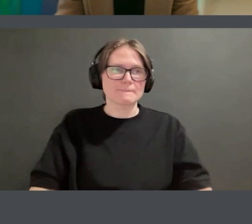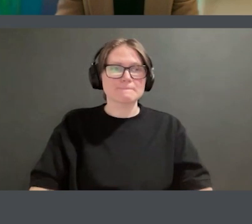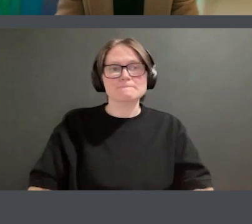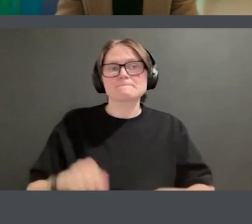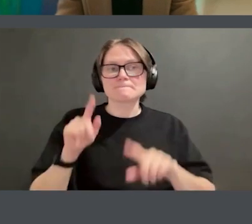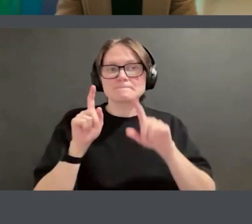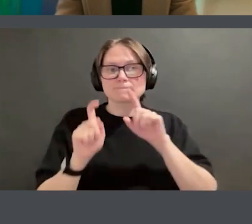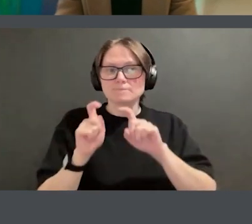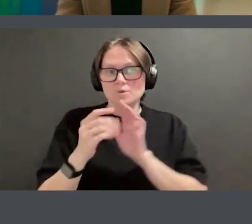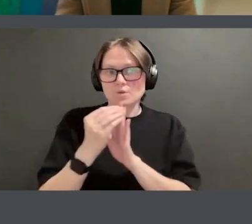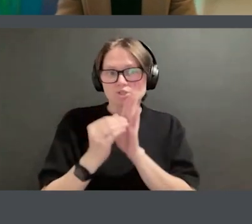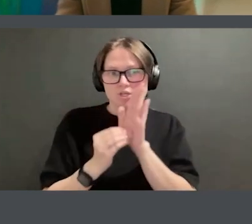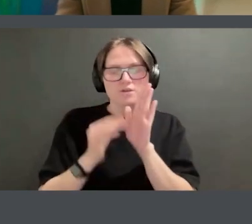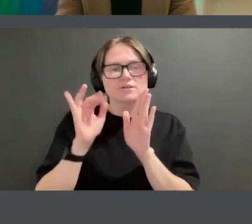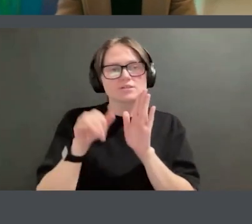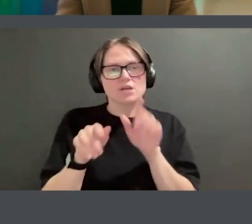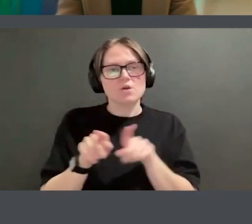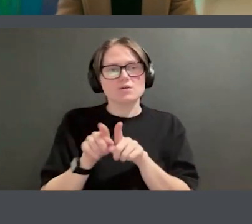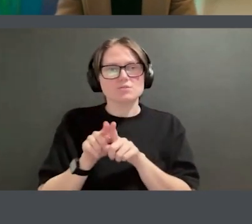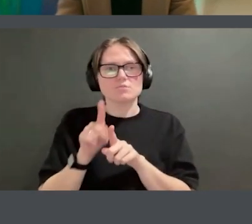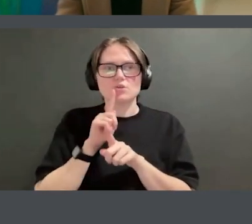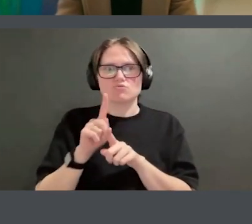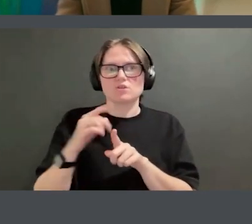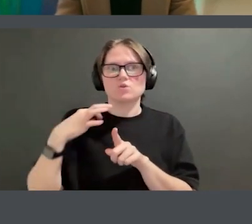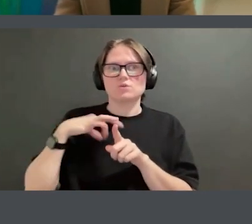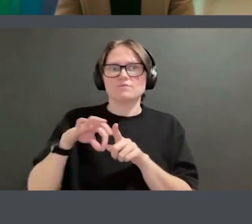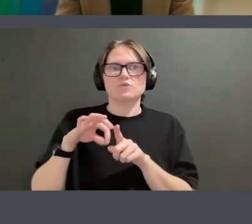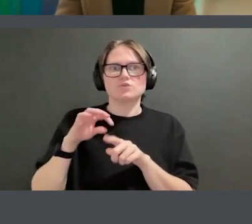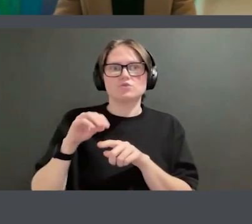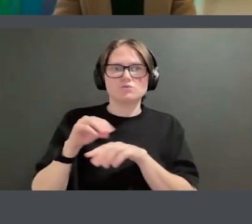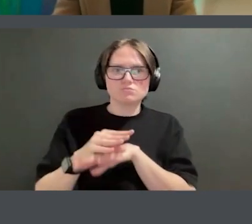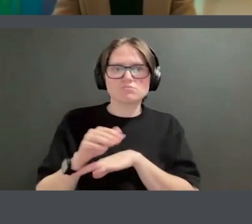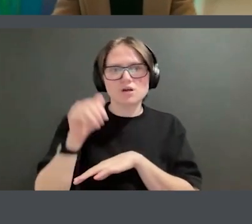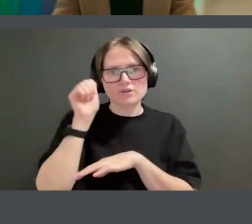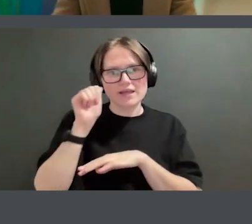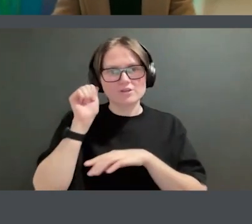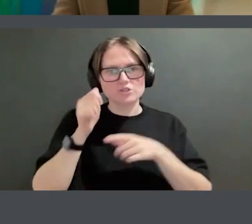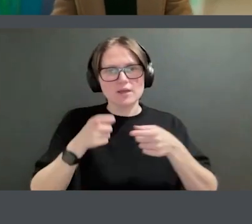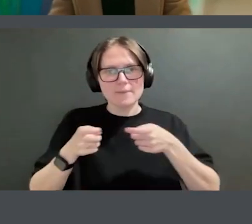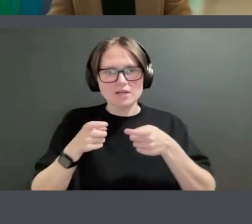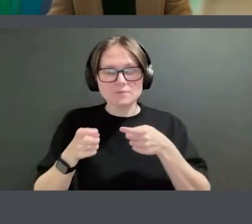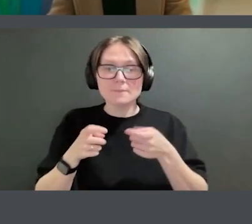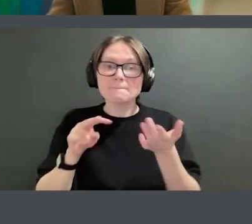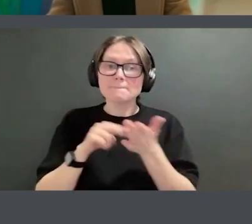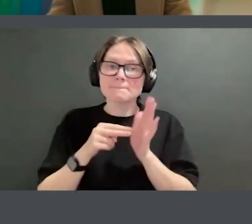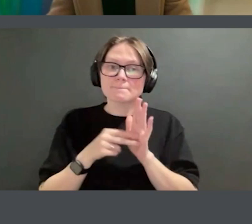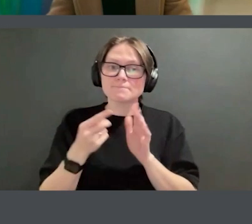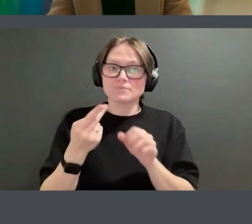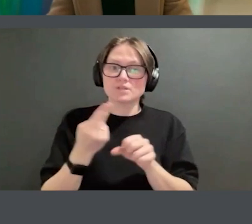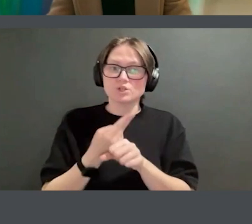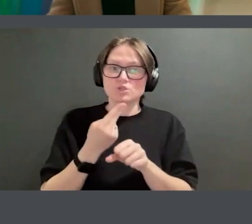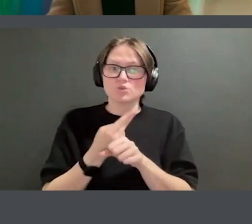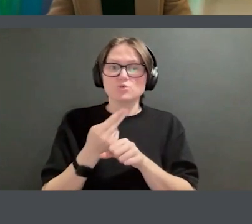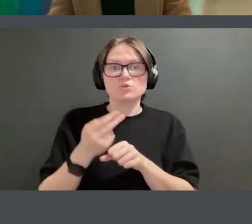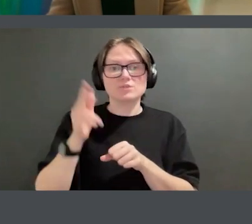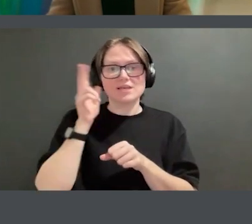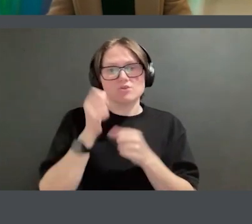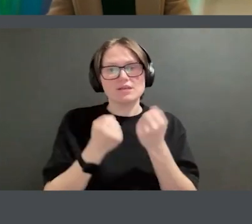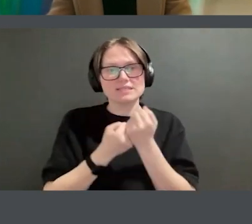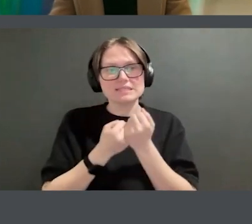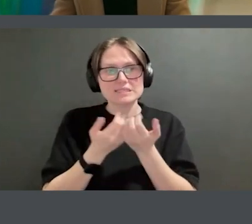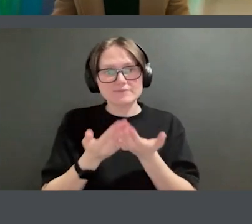Questionnaires can also be really useful to inform audiological management. So does this child need a use of a hearing assistive